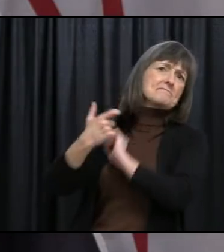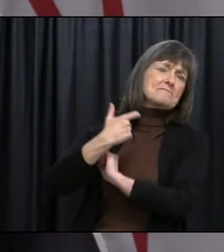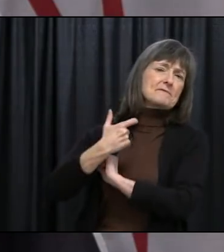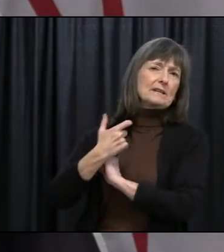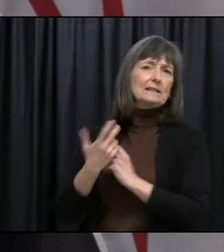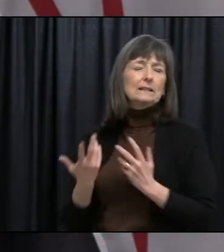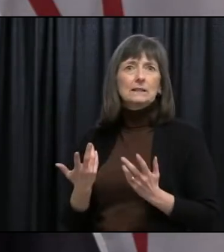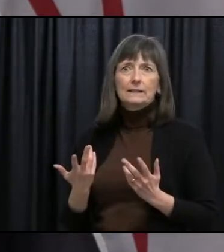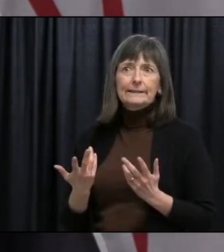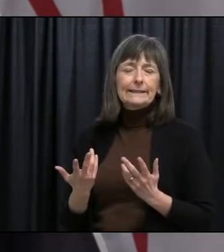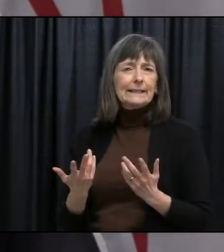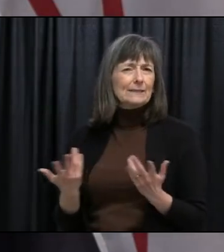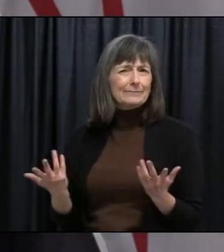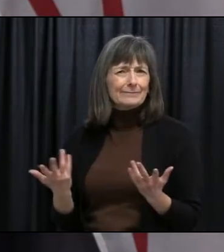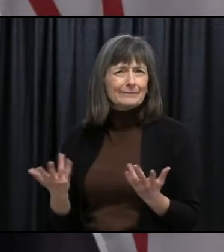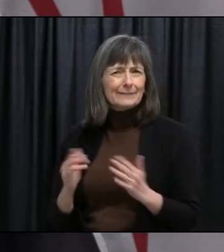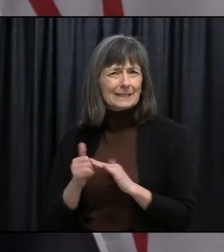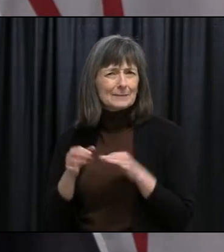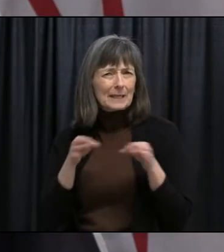that there are